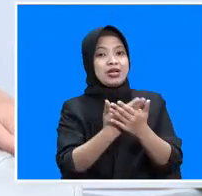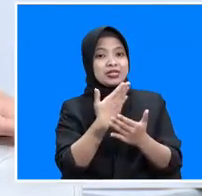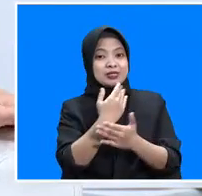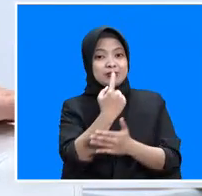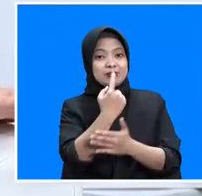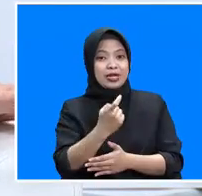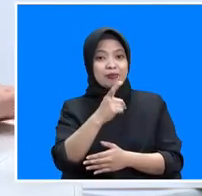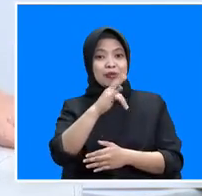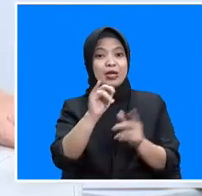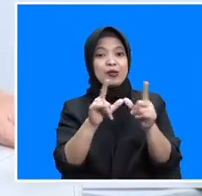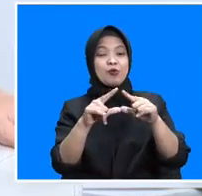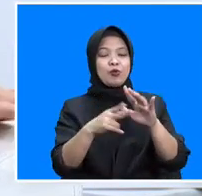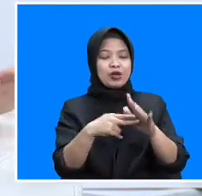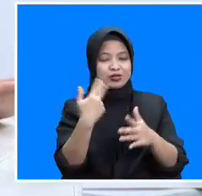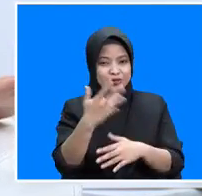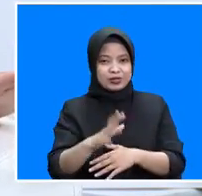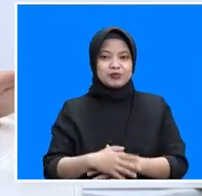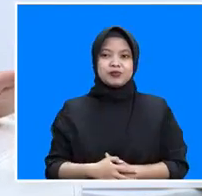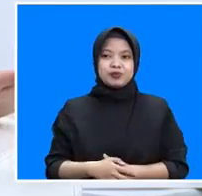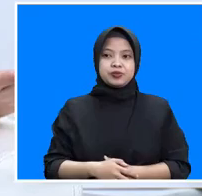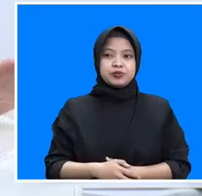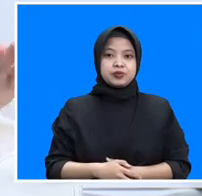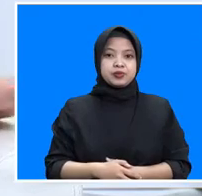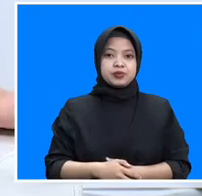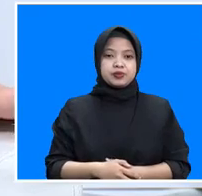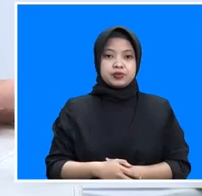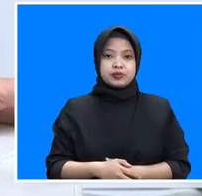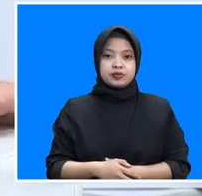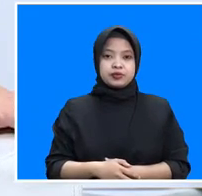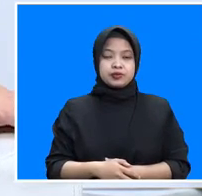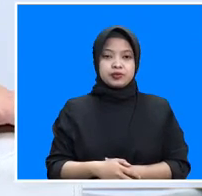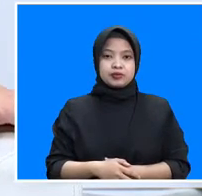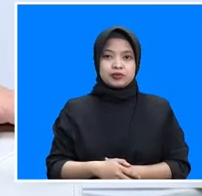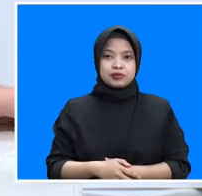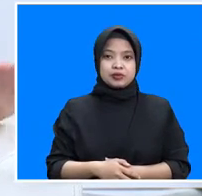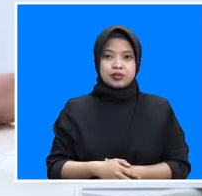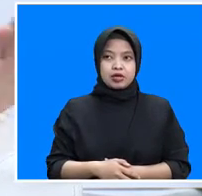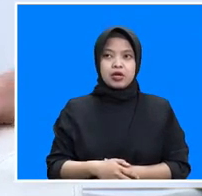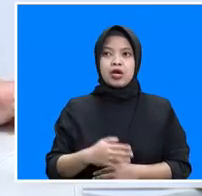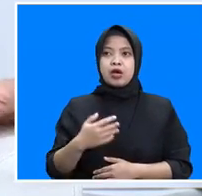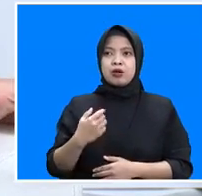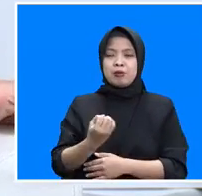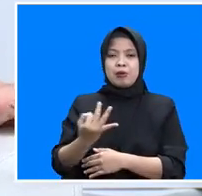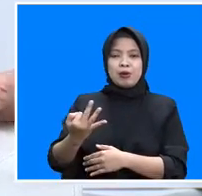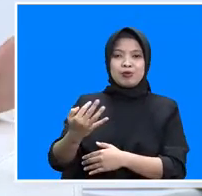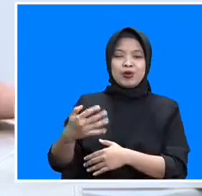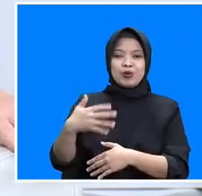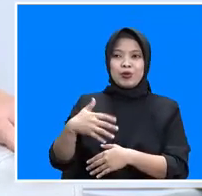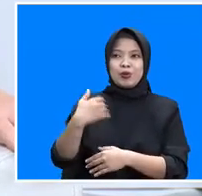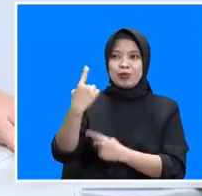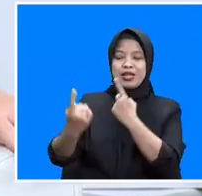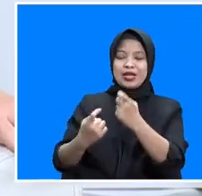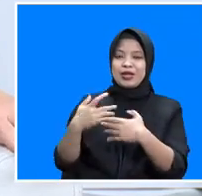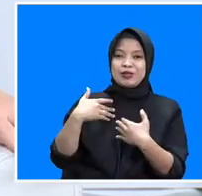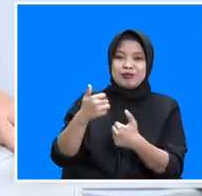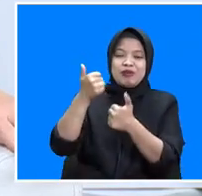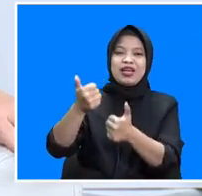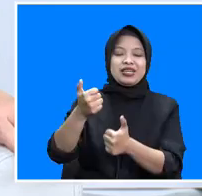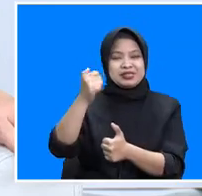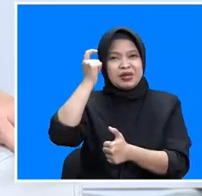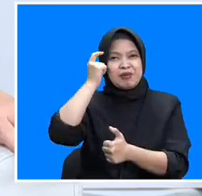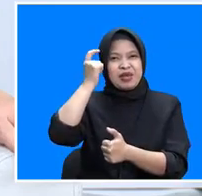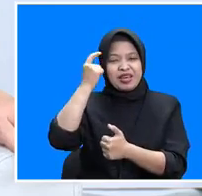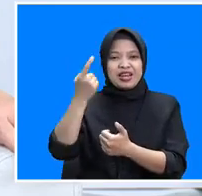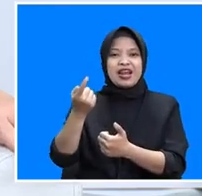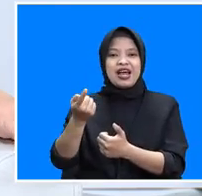question, Part Yuan. Firstly, I would like to really pay my respects to teachers before I even answer this question, because I think